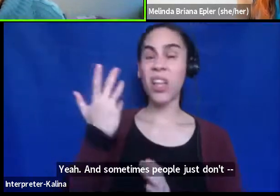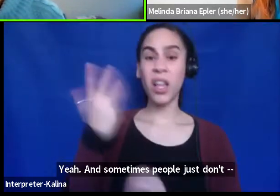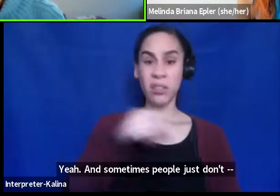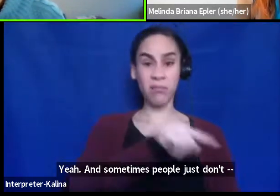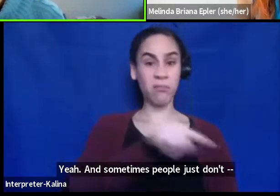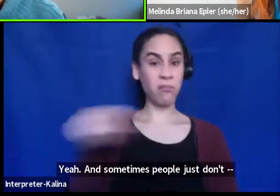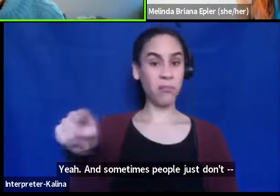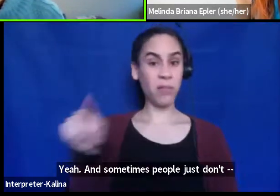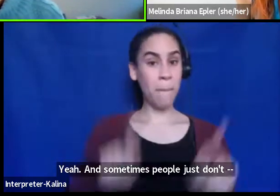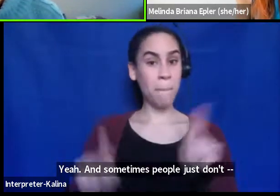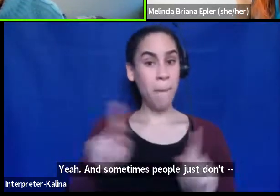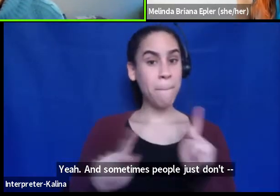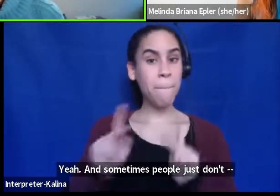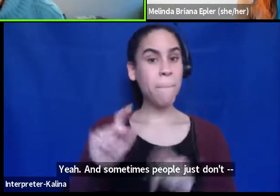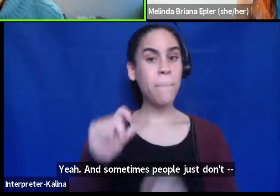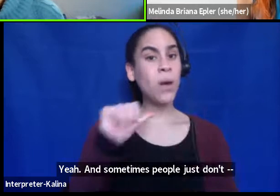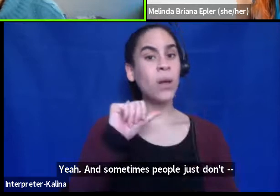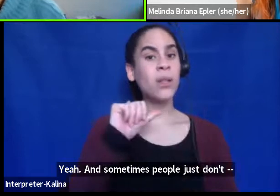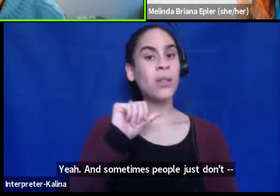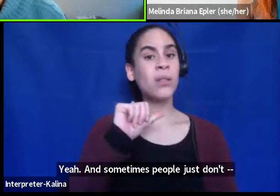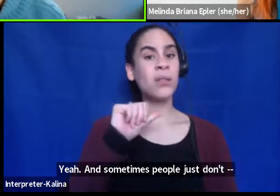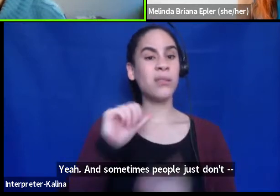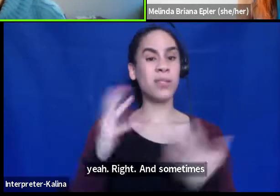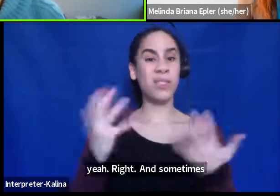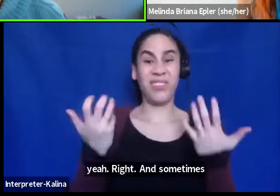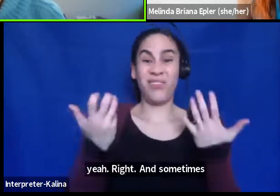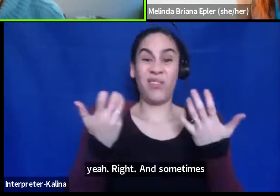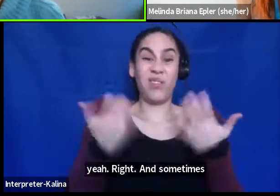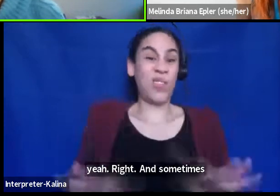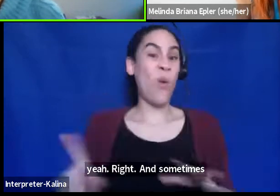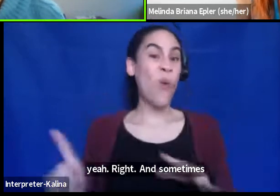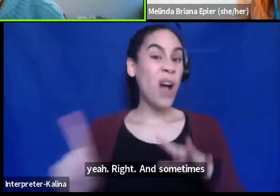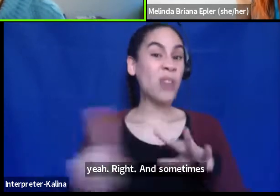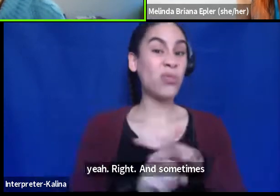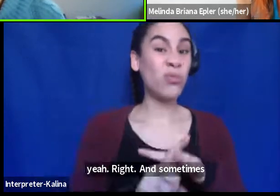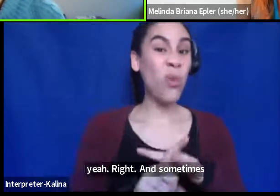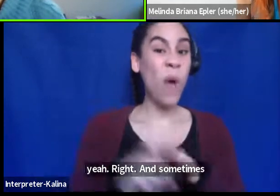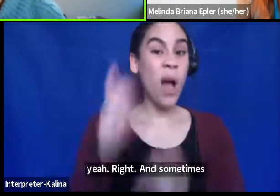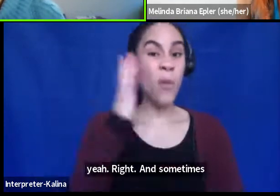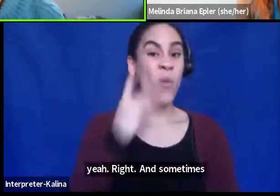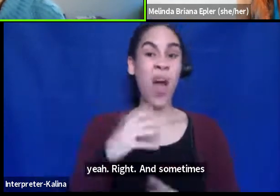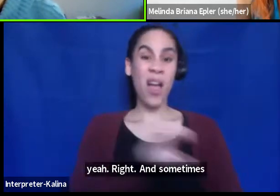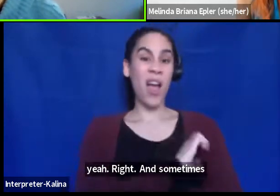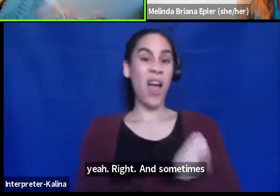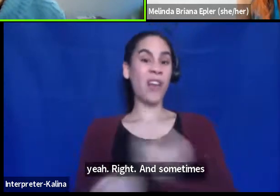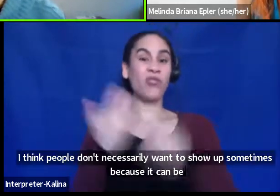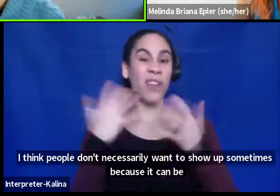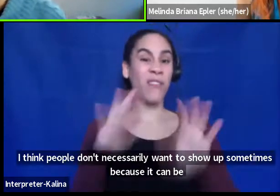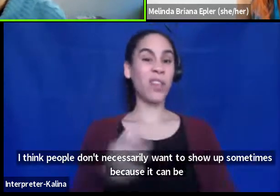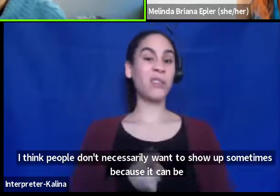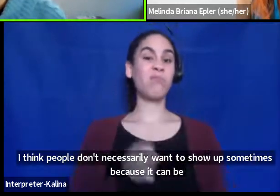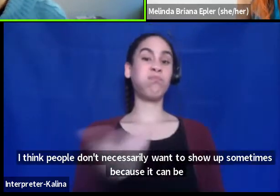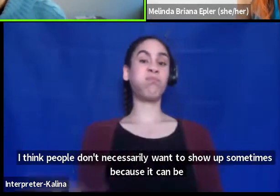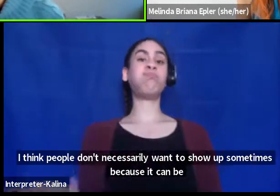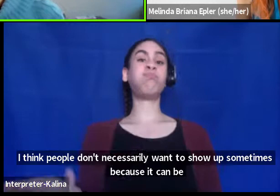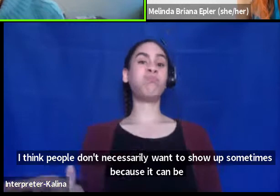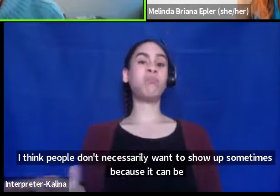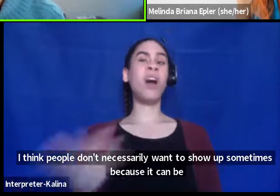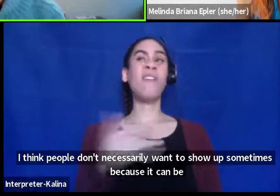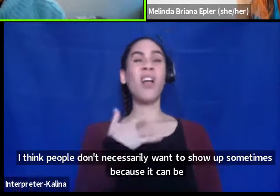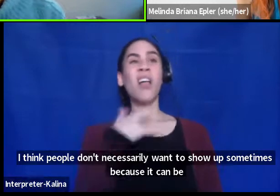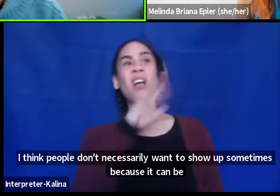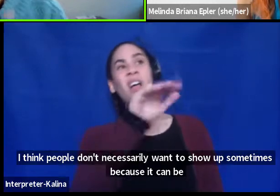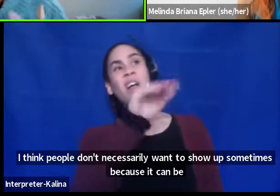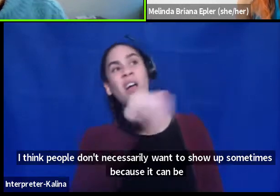don't necessarily want to show up sometimes because it can be so draining in advance to even feel like you have to ask. And then